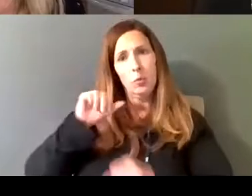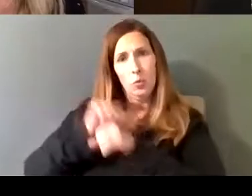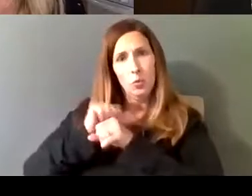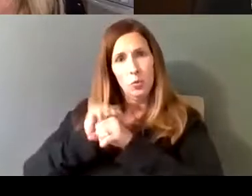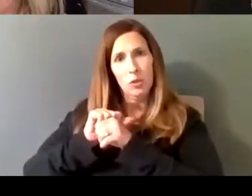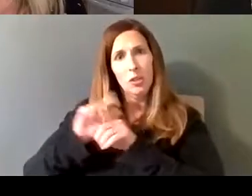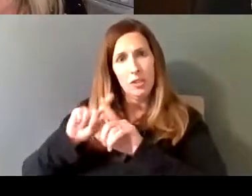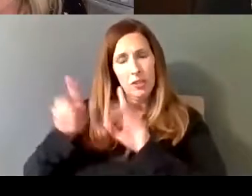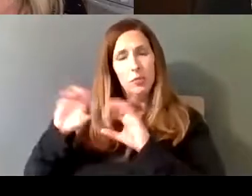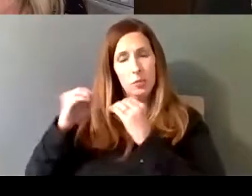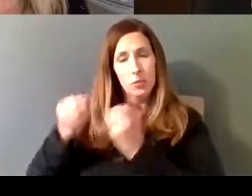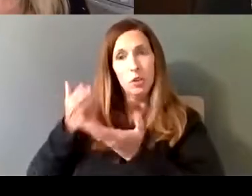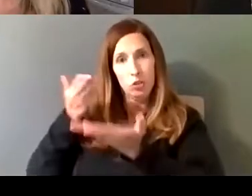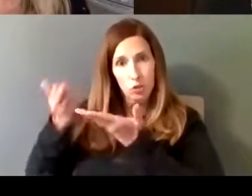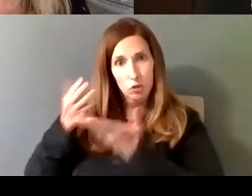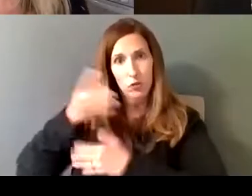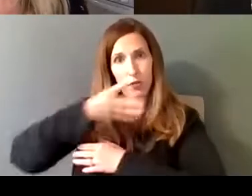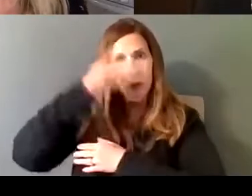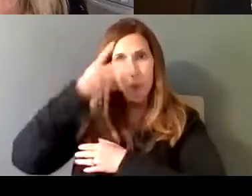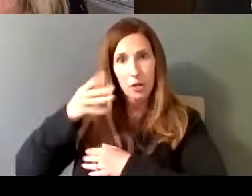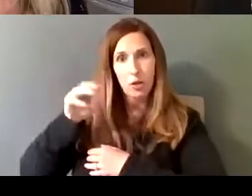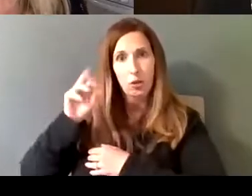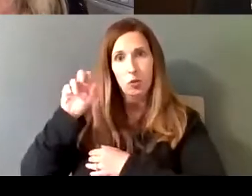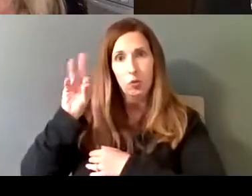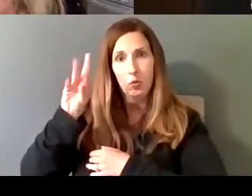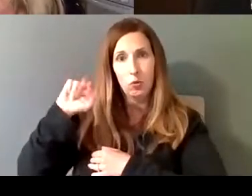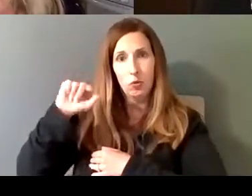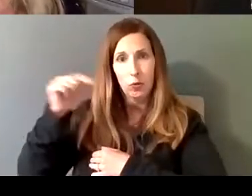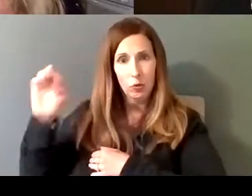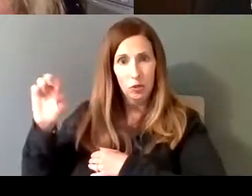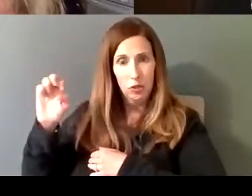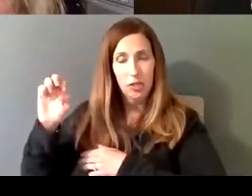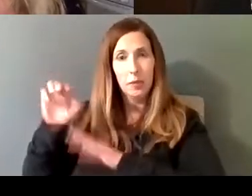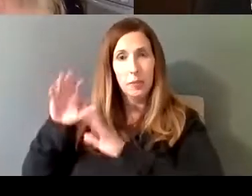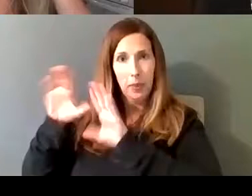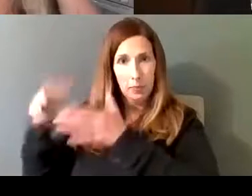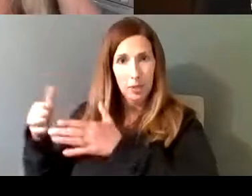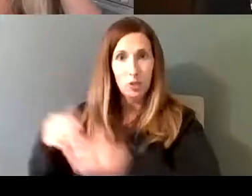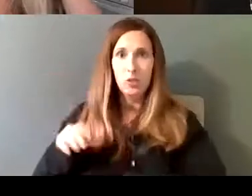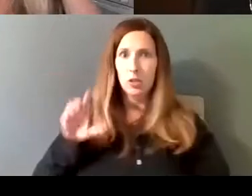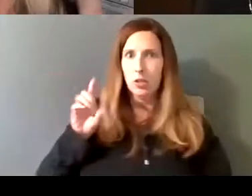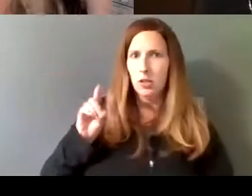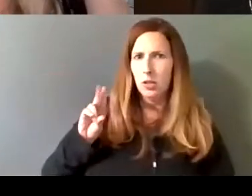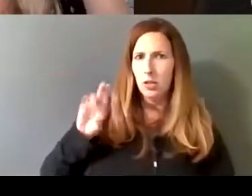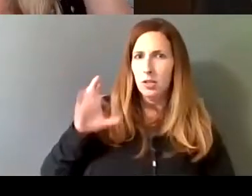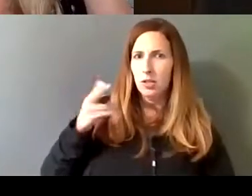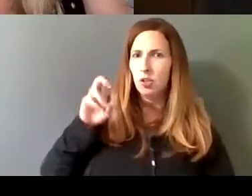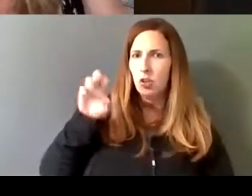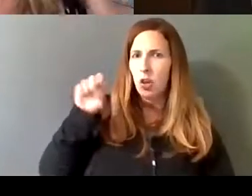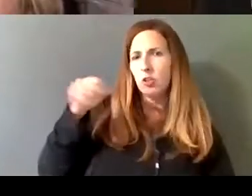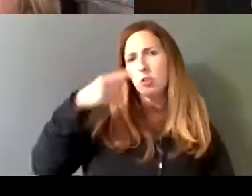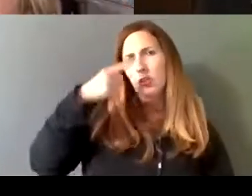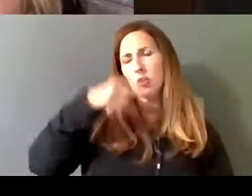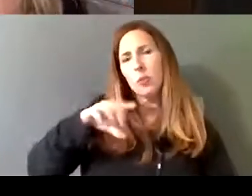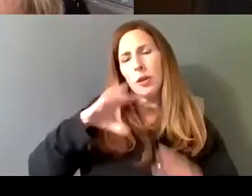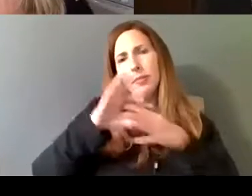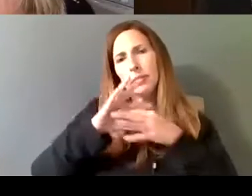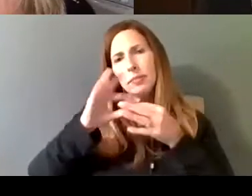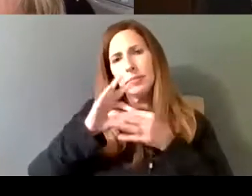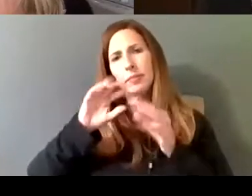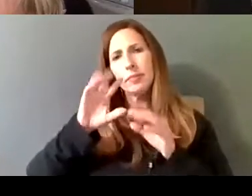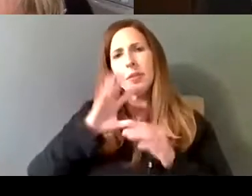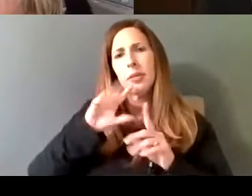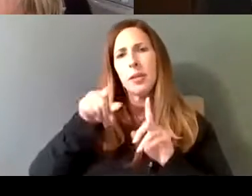intentionally serve the immigrant and refugee population. Duchess, can you please speak a little bit about your